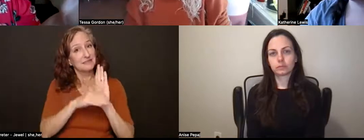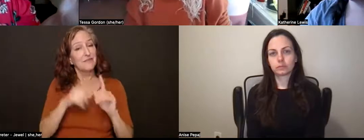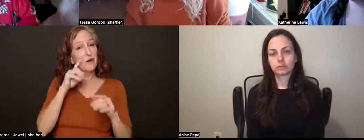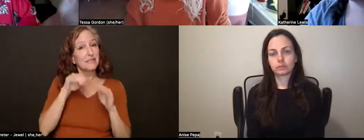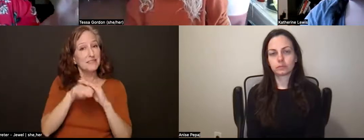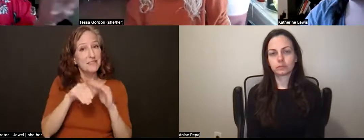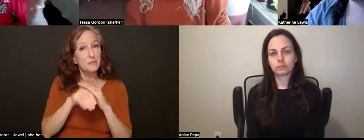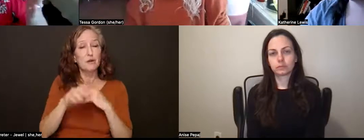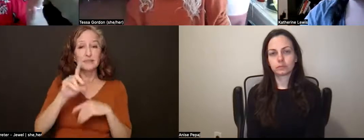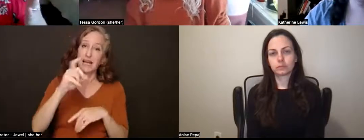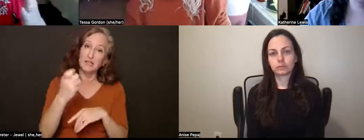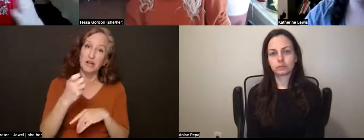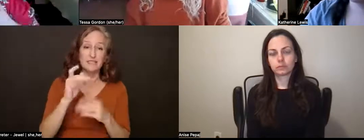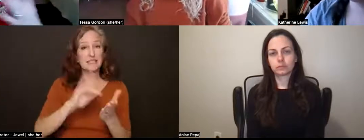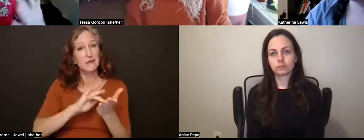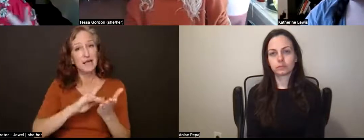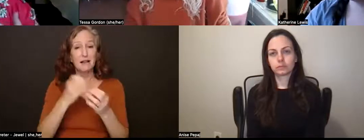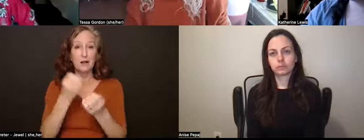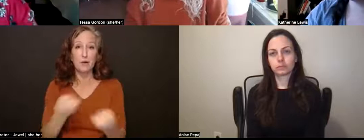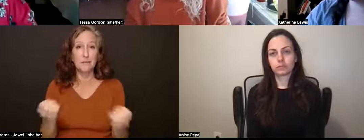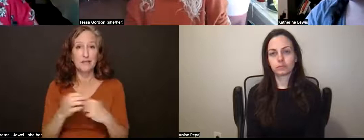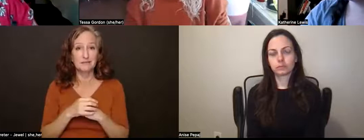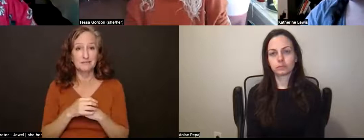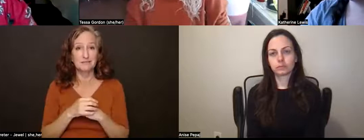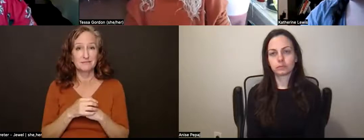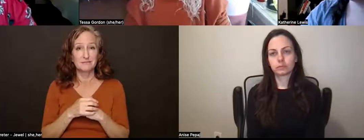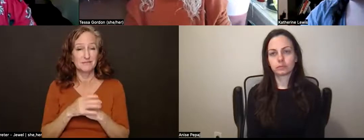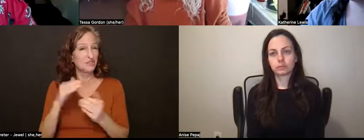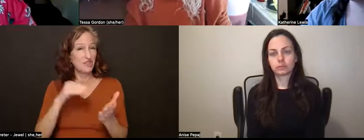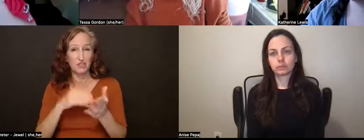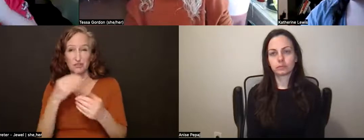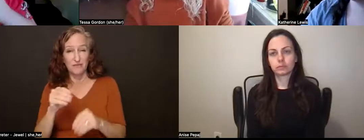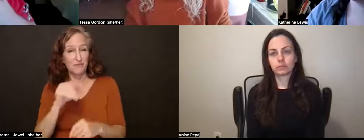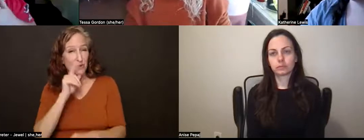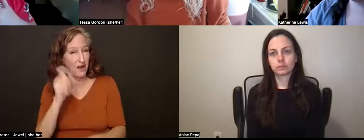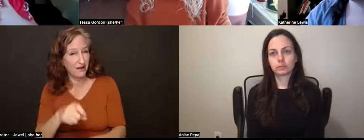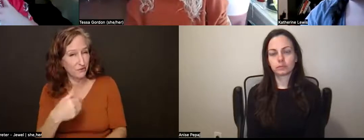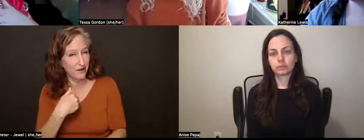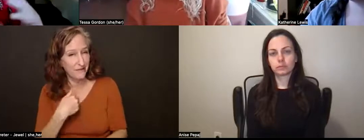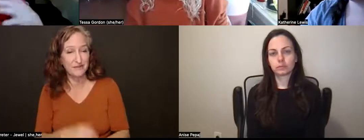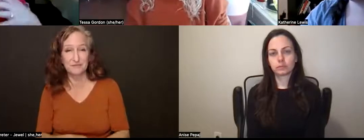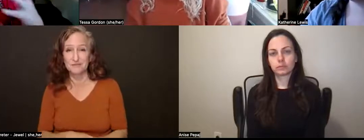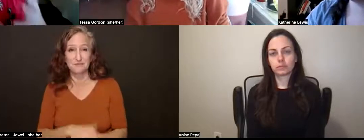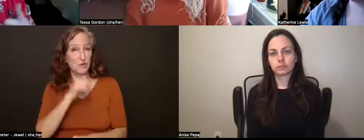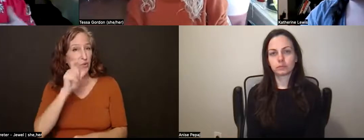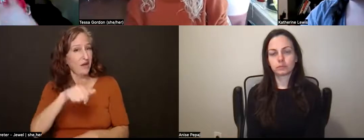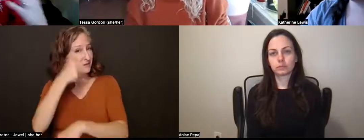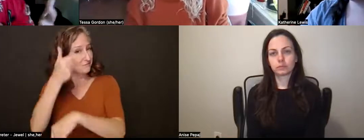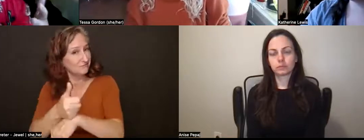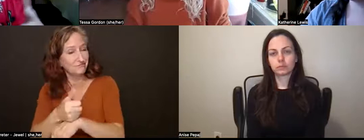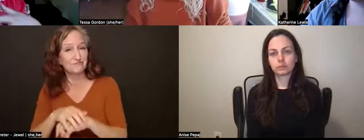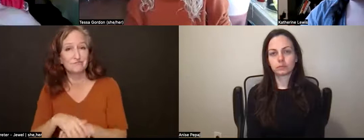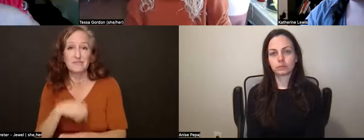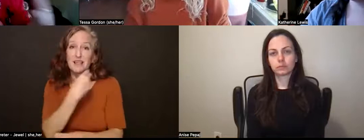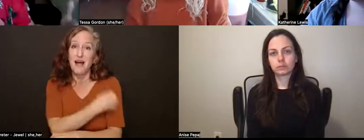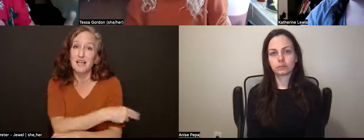equipment, but doctors' offices don't have to actually have that equipment in their spaces. For a hospital or for a